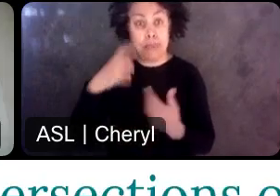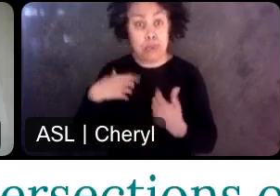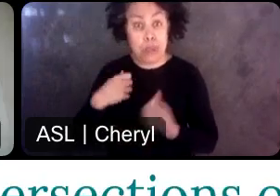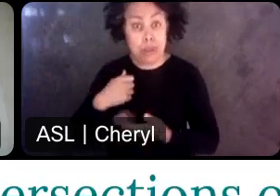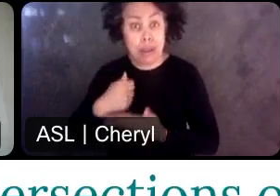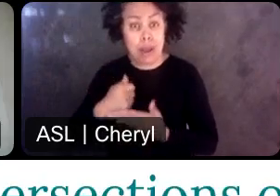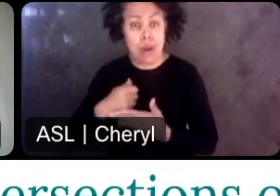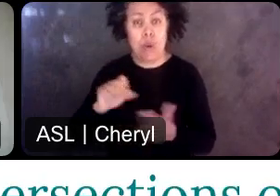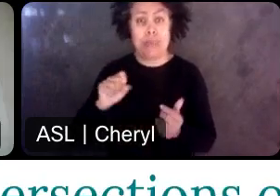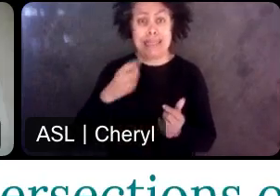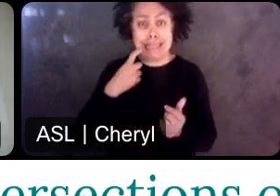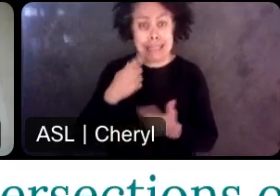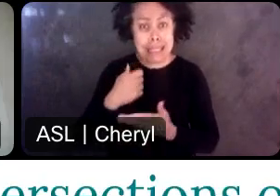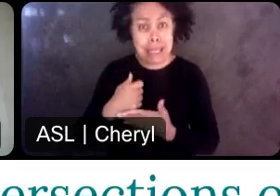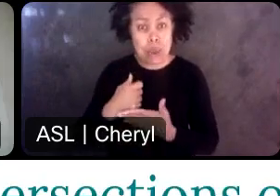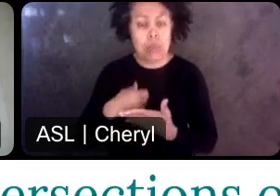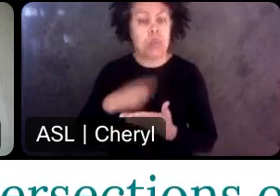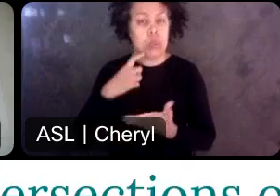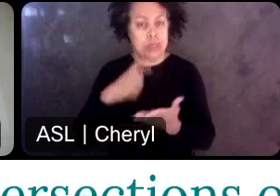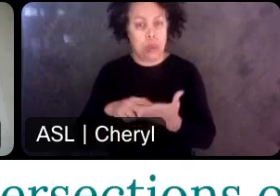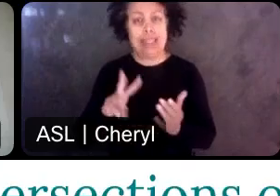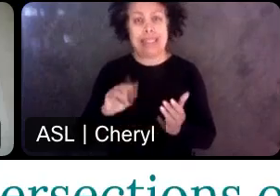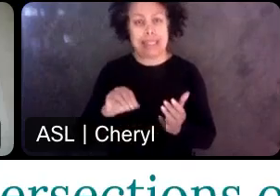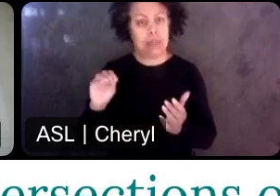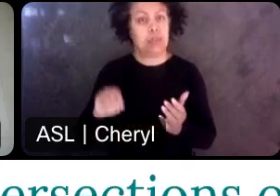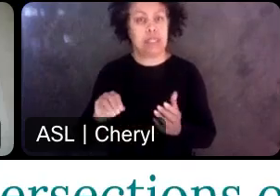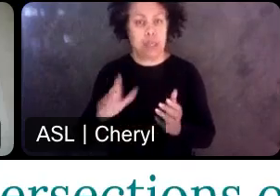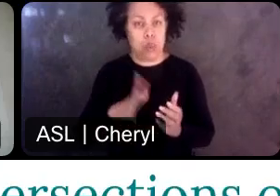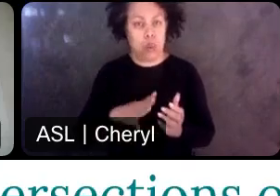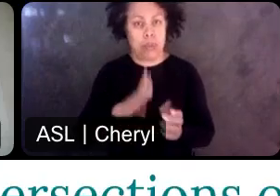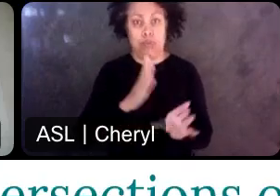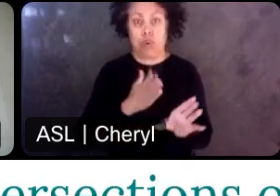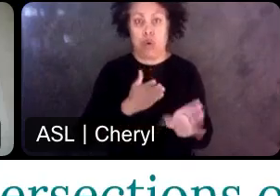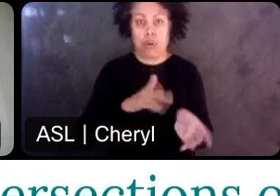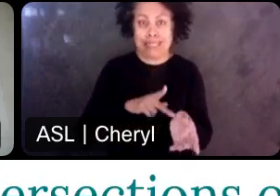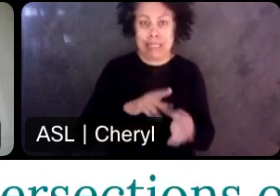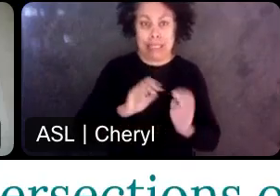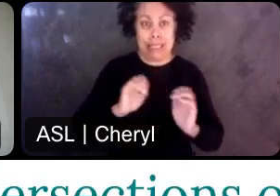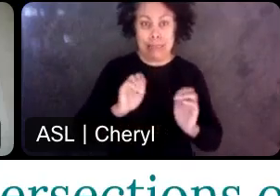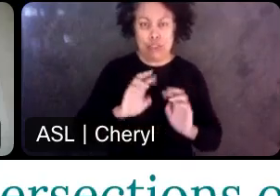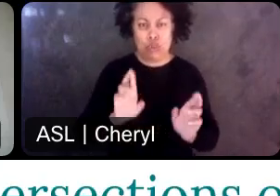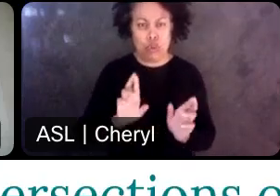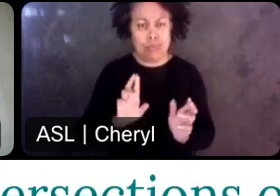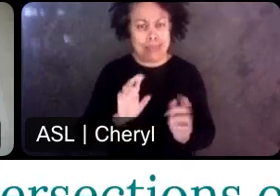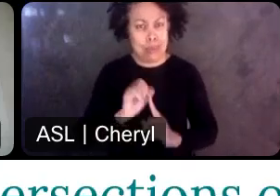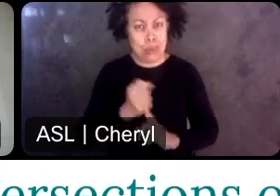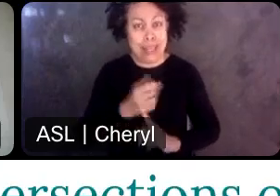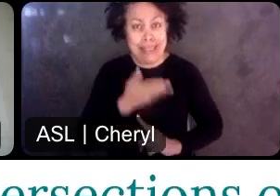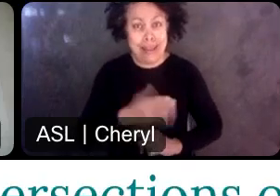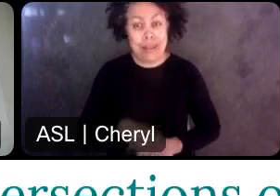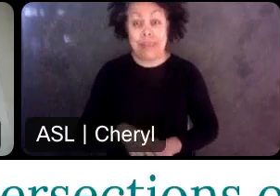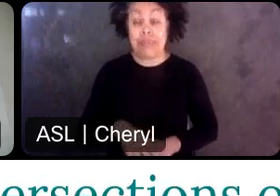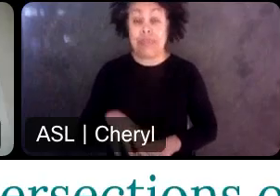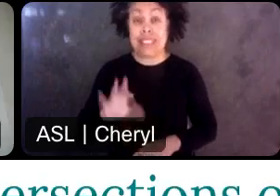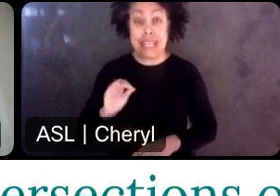We see up to 60% of women in psychiatric emergency room situations and up to 90% of women in substance